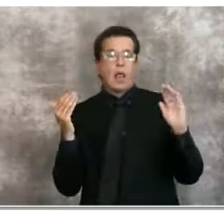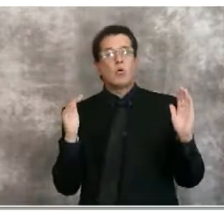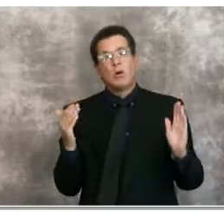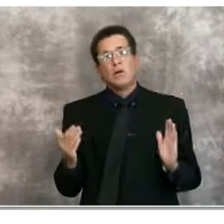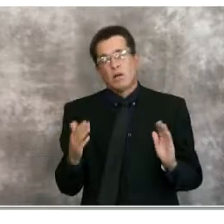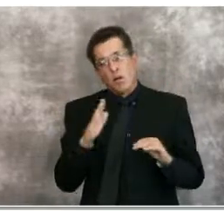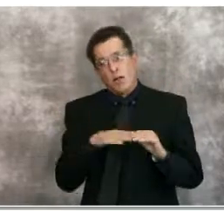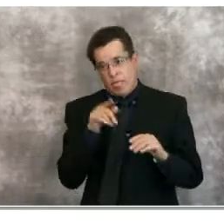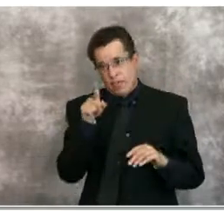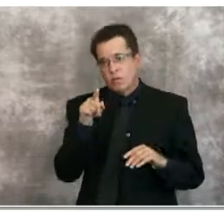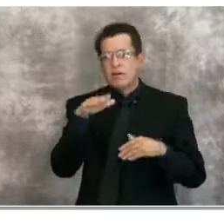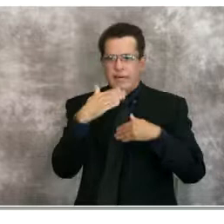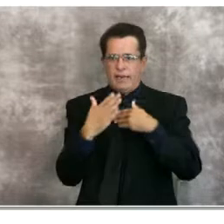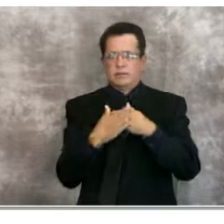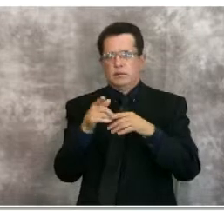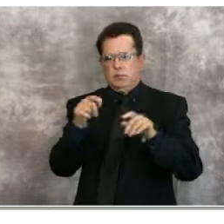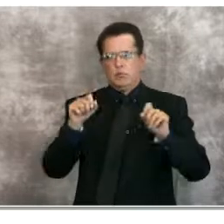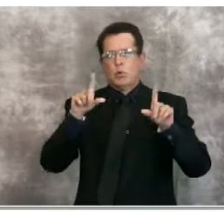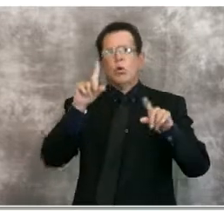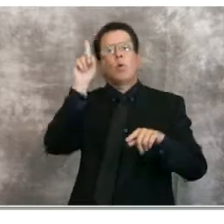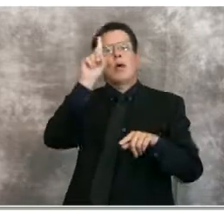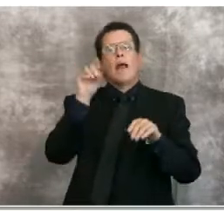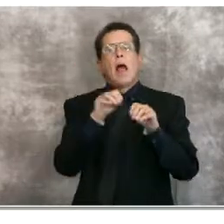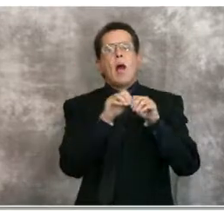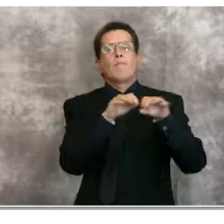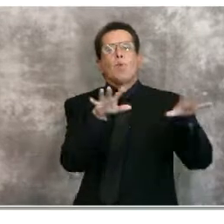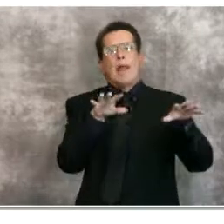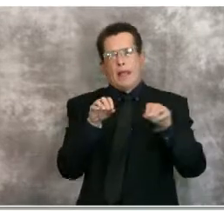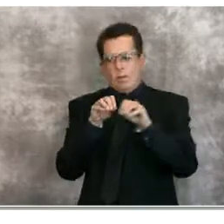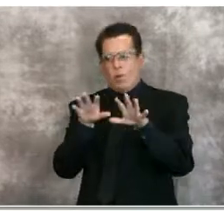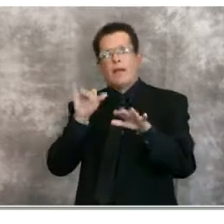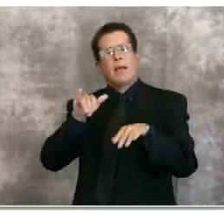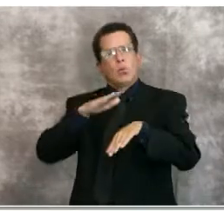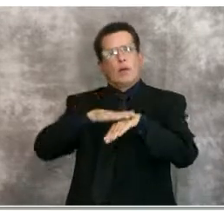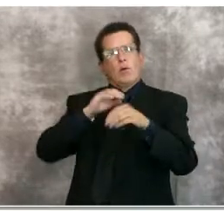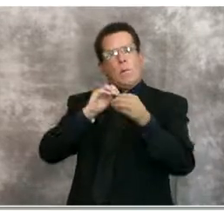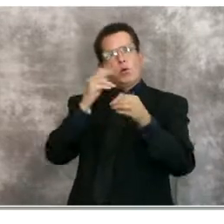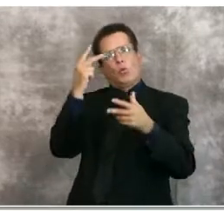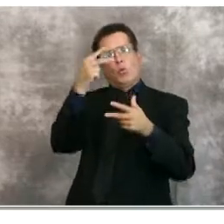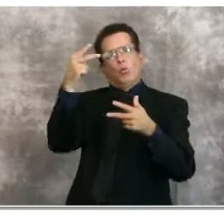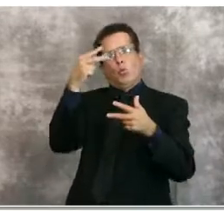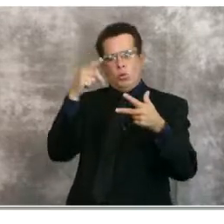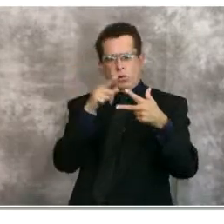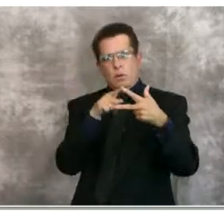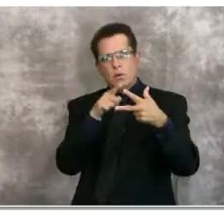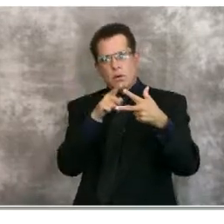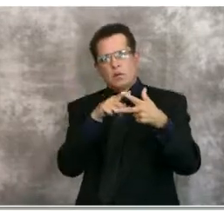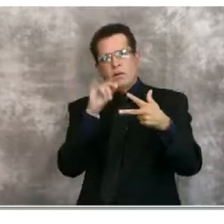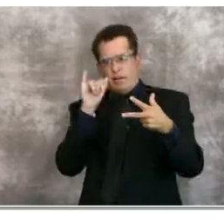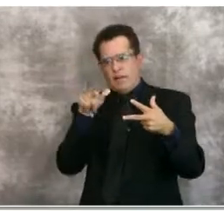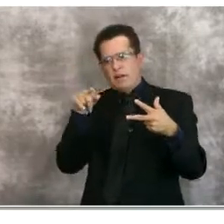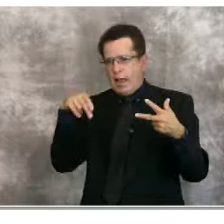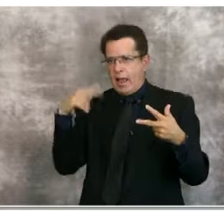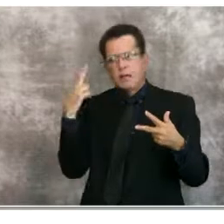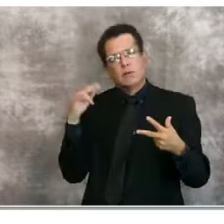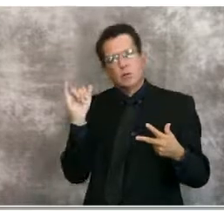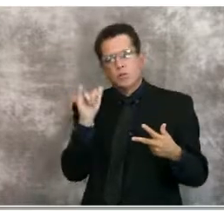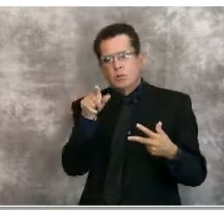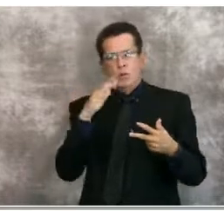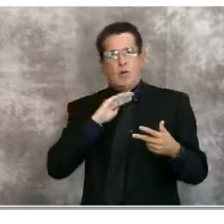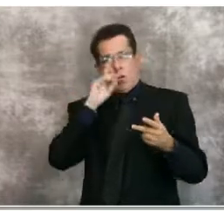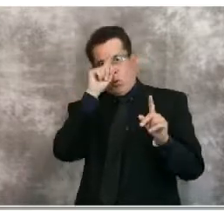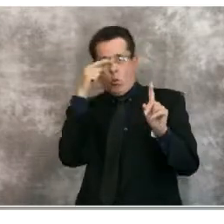shows information about outbreaks. So this is trigger number two. And the target is seven or